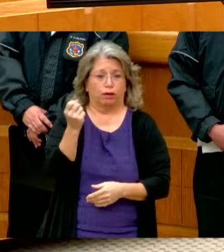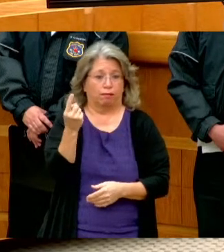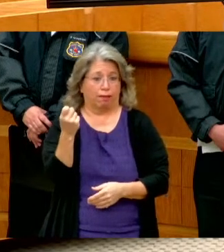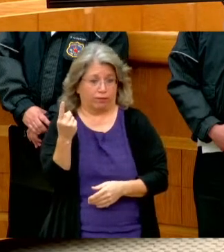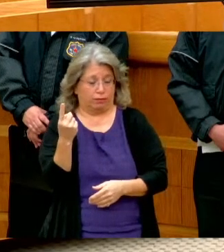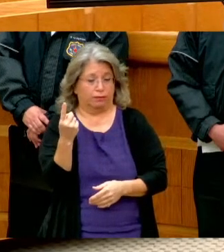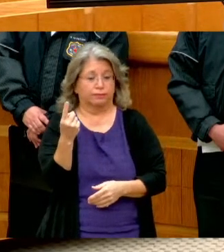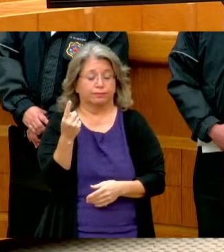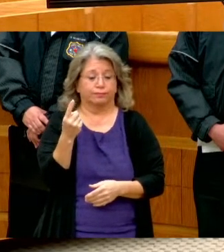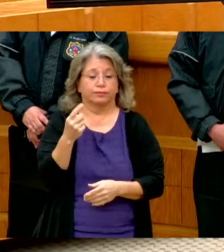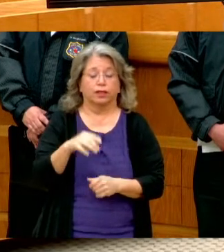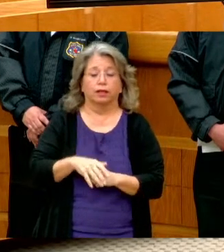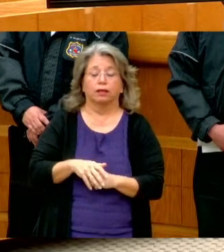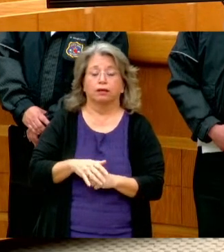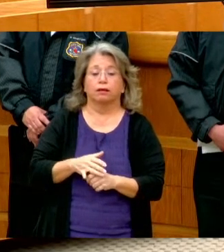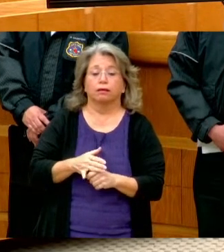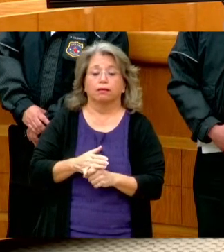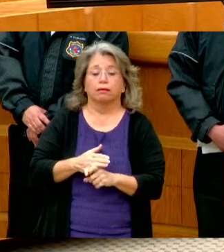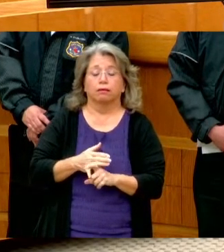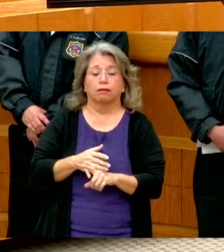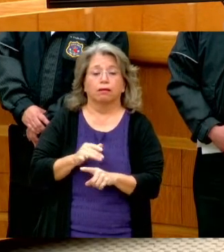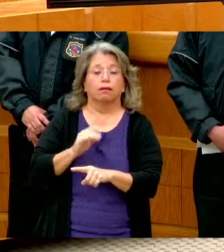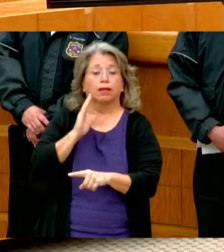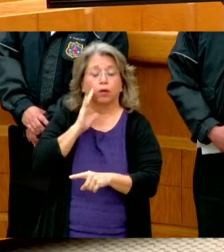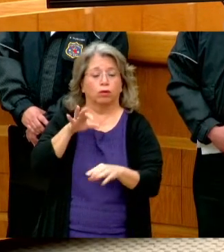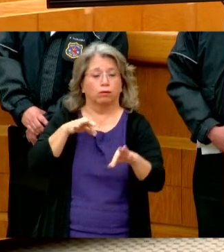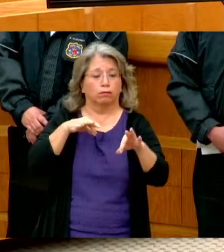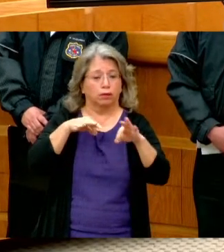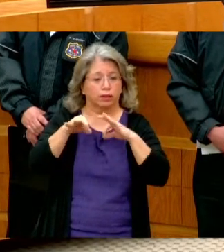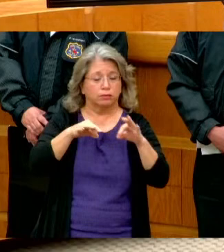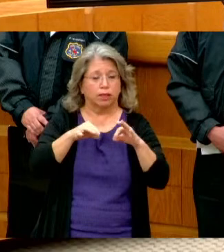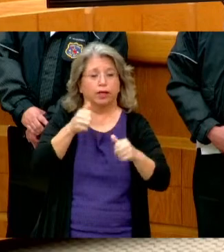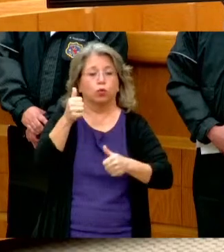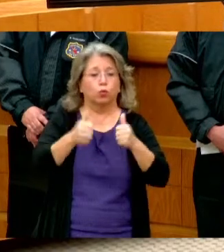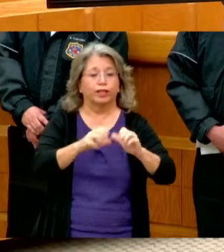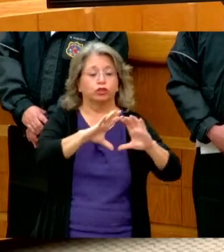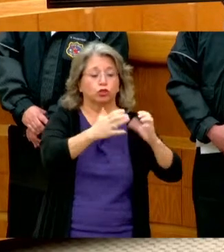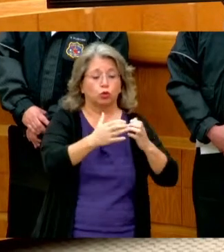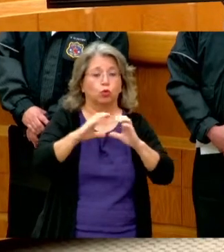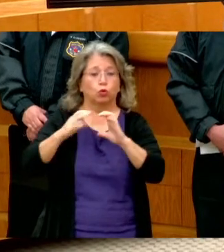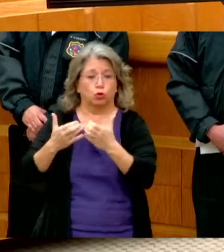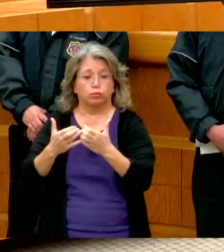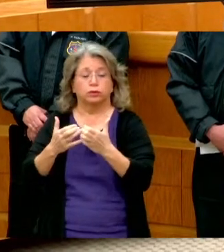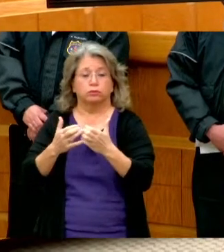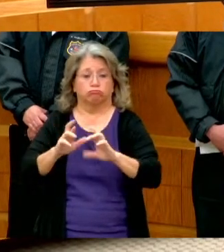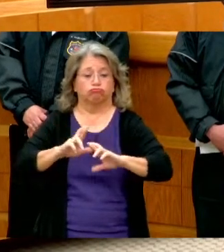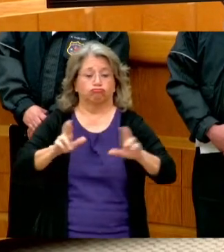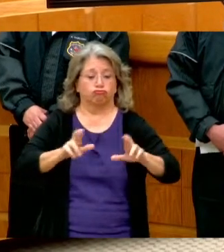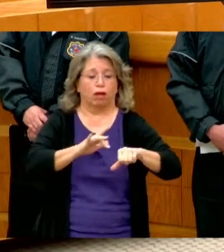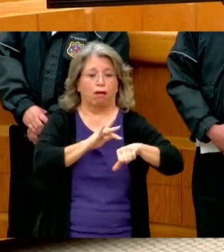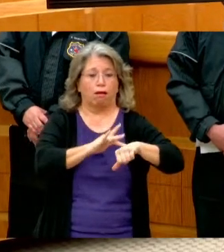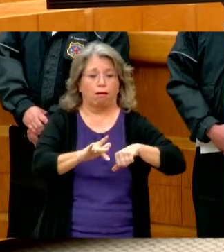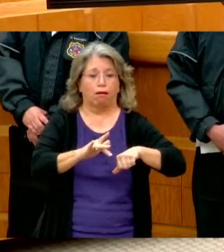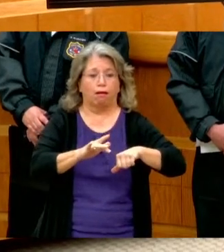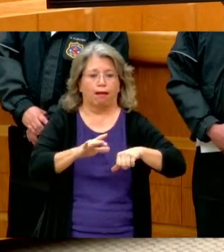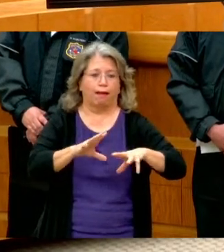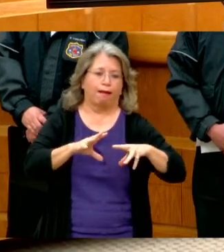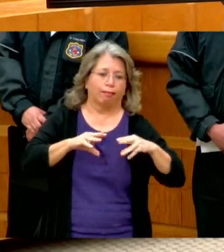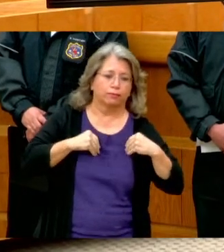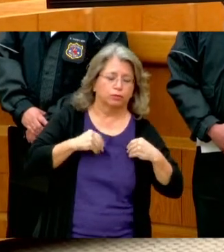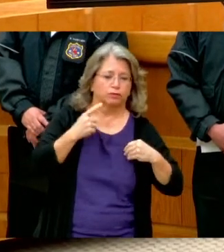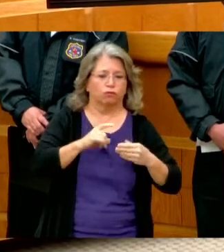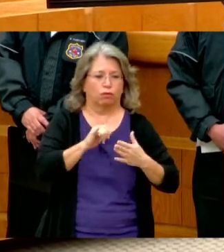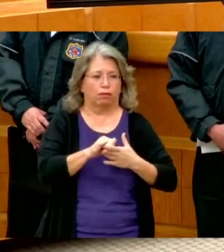And they will be going into the details again of who is eligible to get this round of vaccination, how the vaccines